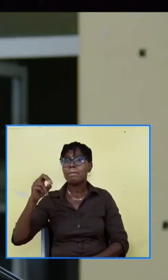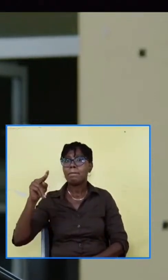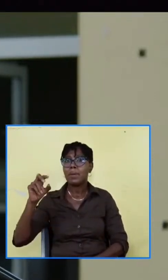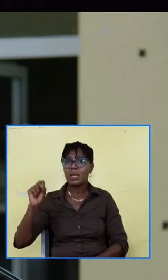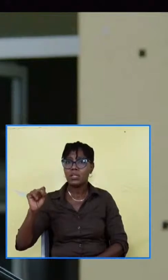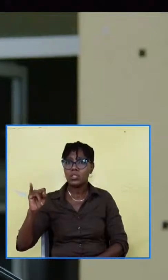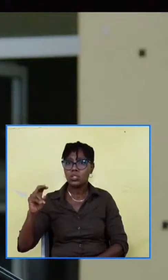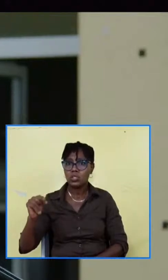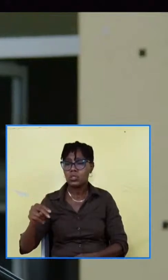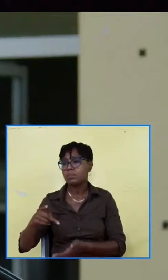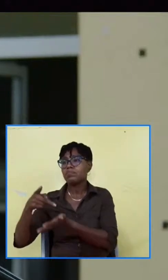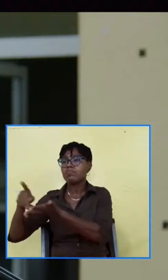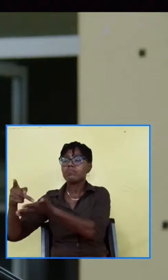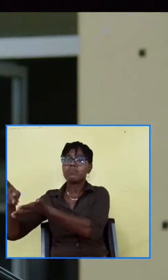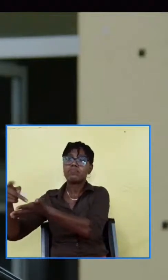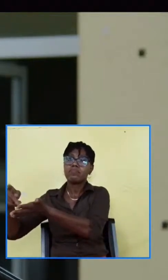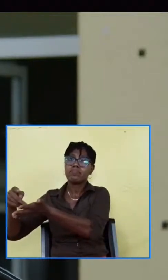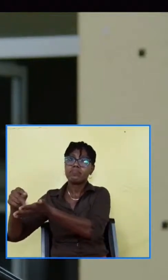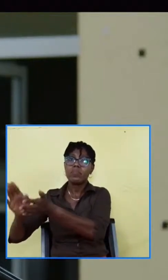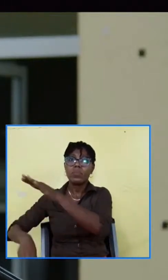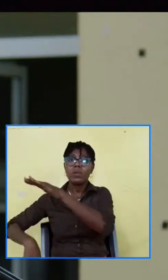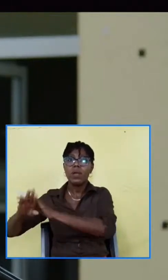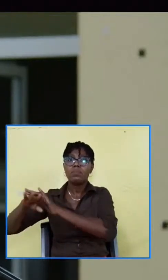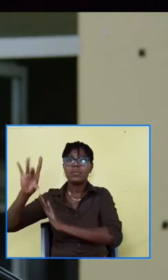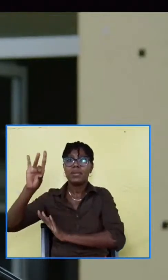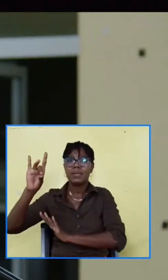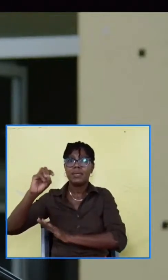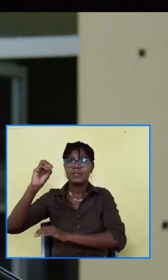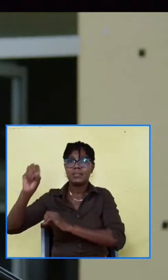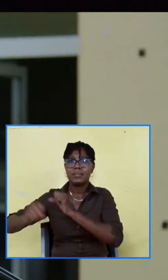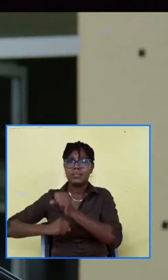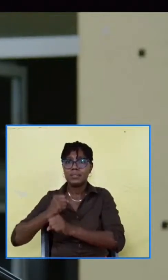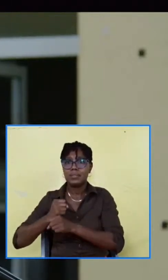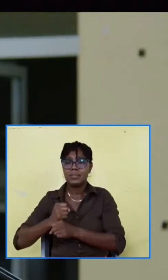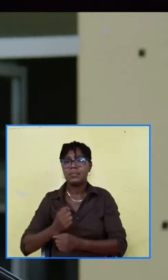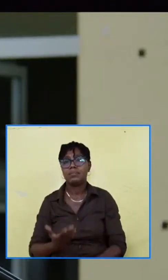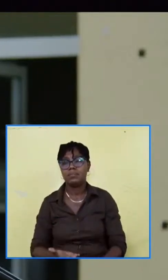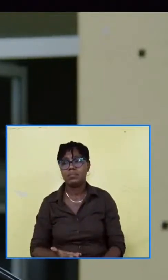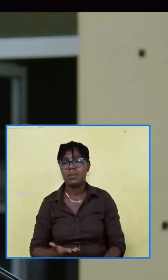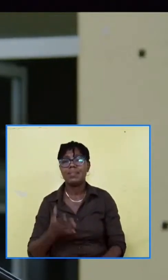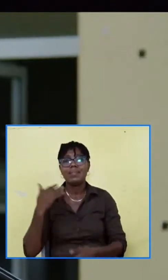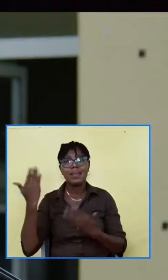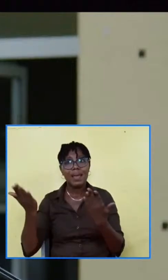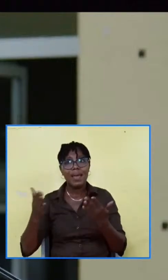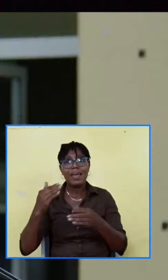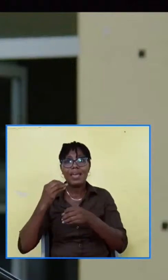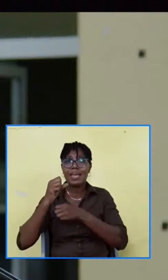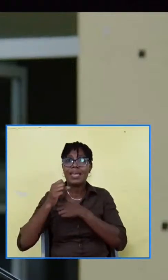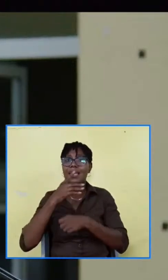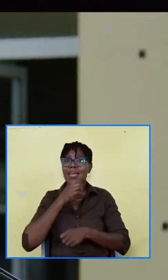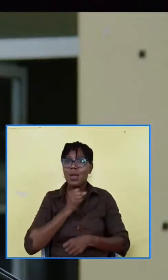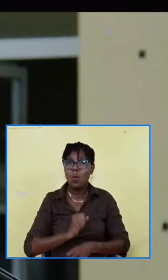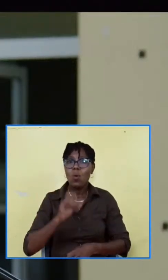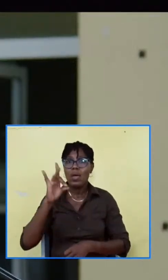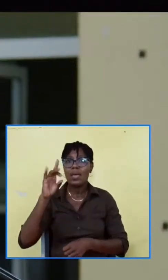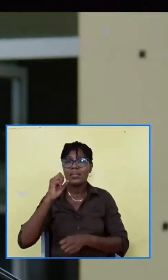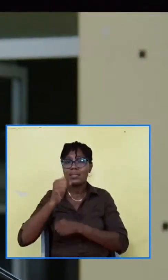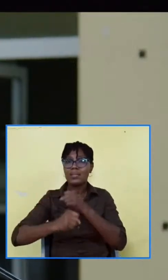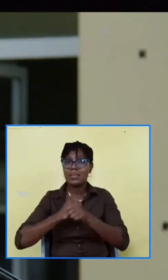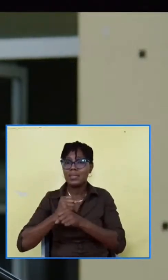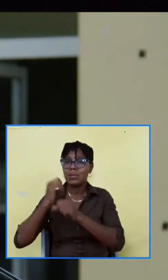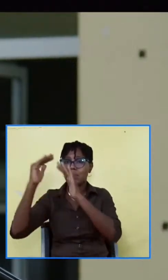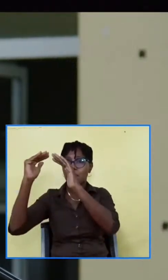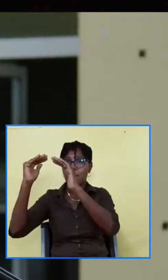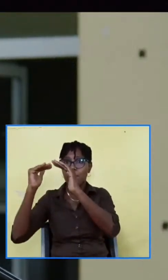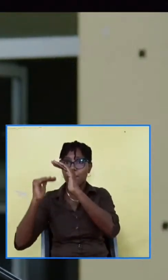get 100% of your expected pension up to 80. And then after 80, maybe a step down. I don't know if that's already done, or I don't even know if